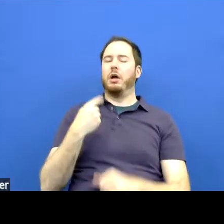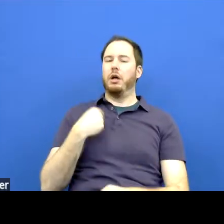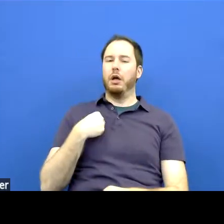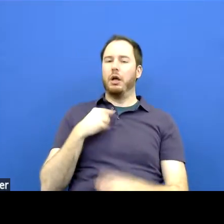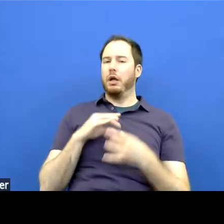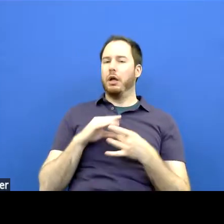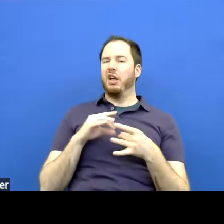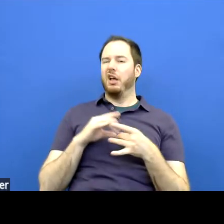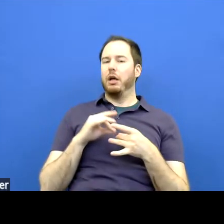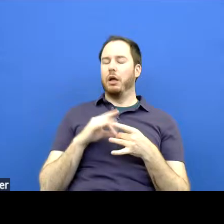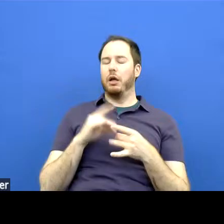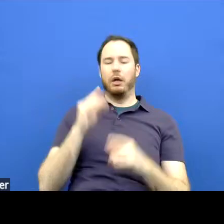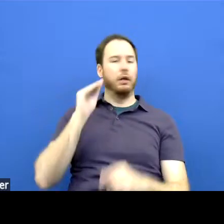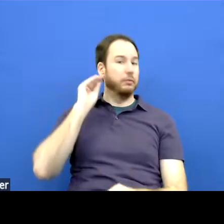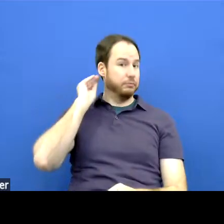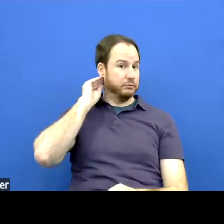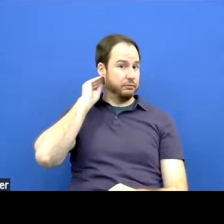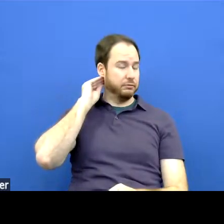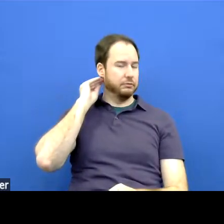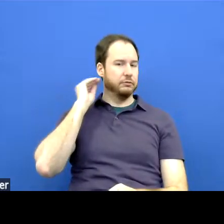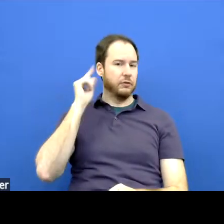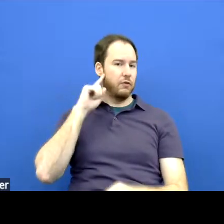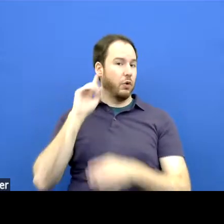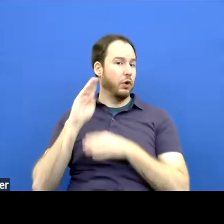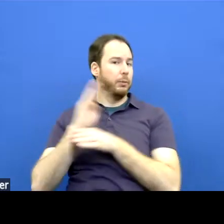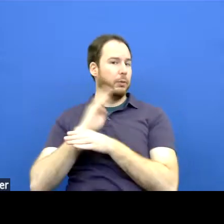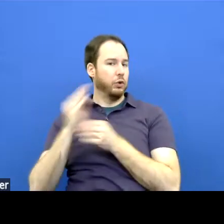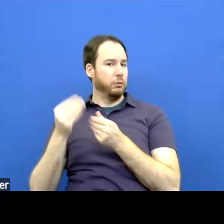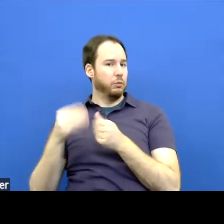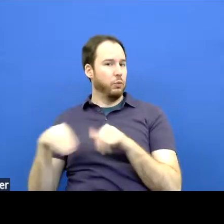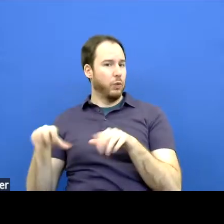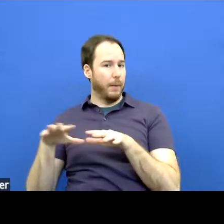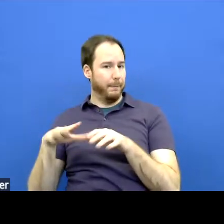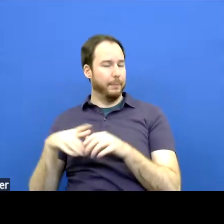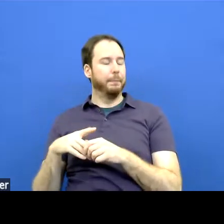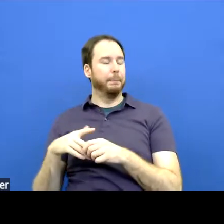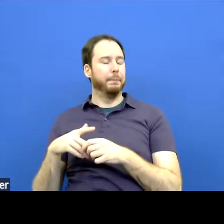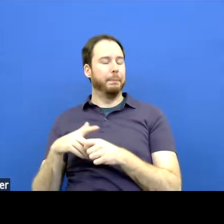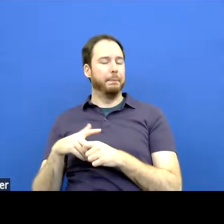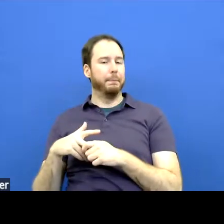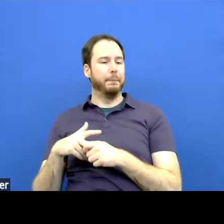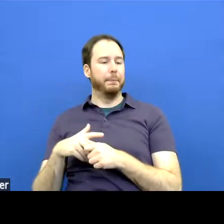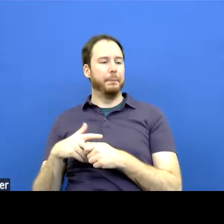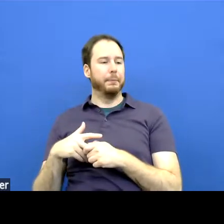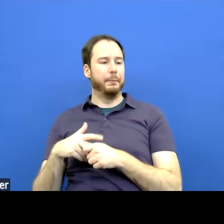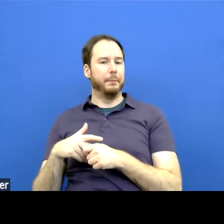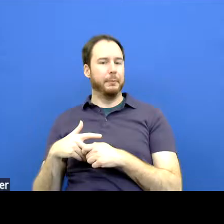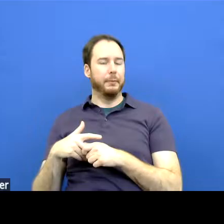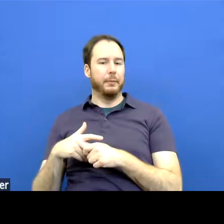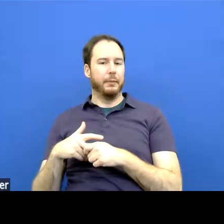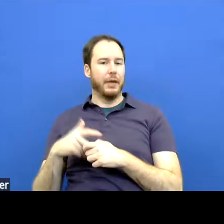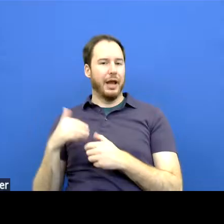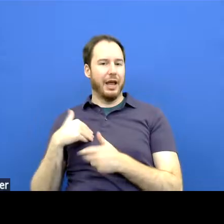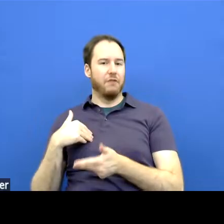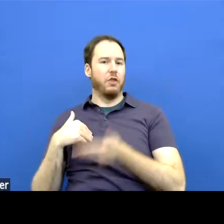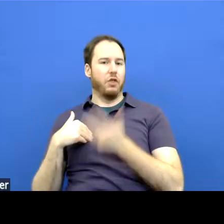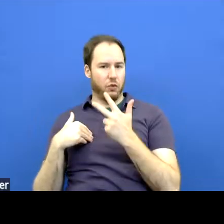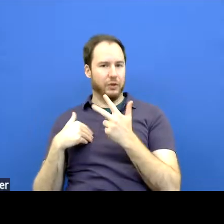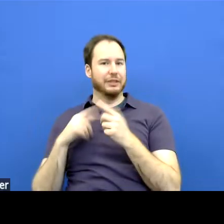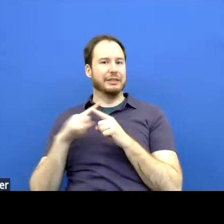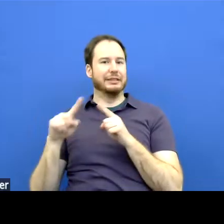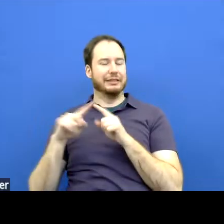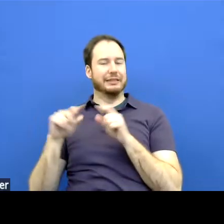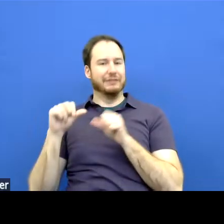comment on to keep in mind for commercial properties is there are 3 different